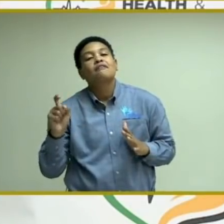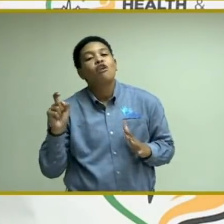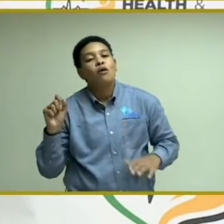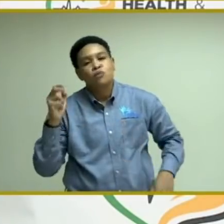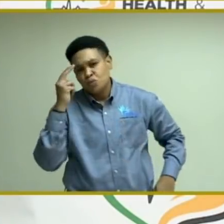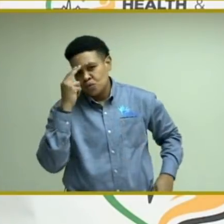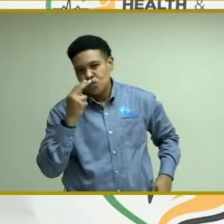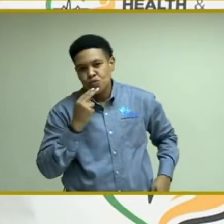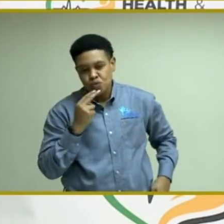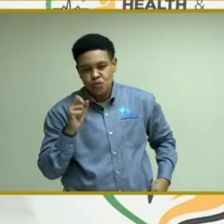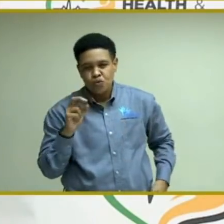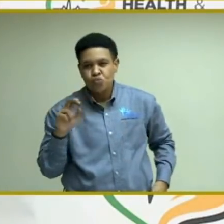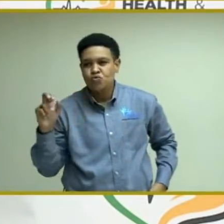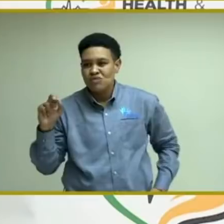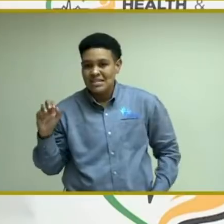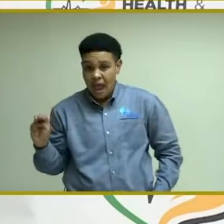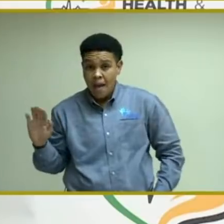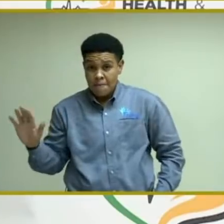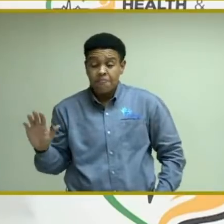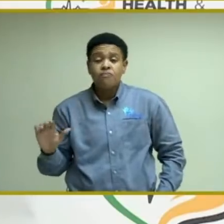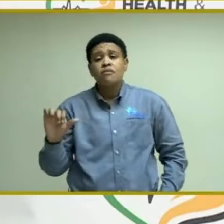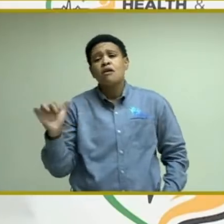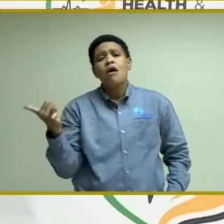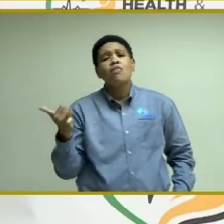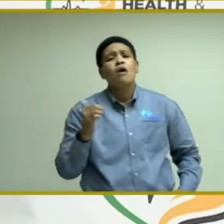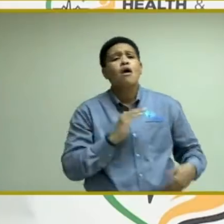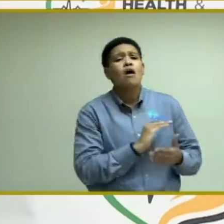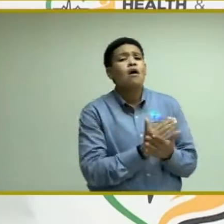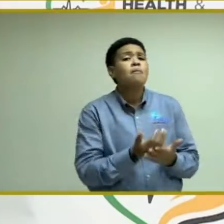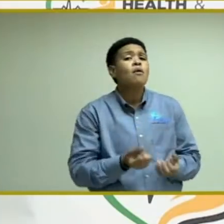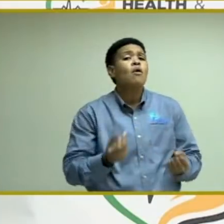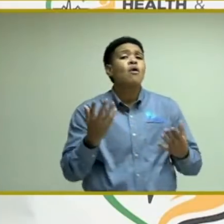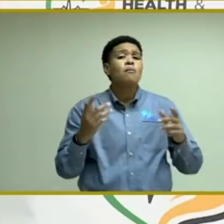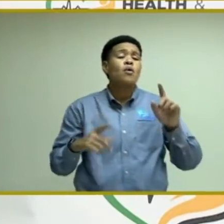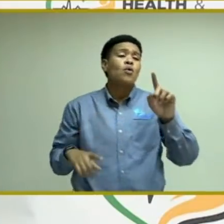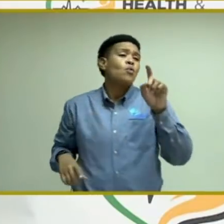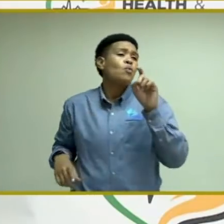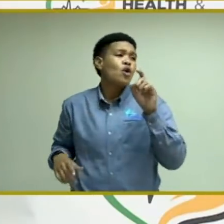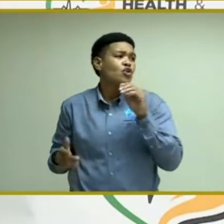of Pfizer vaccine. The other amount,